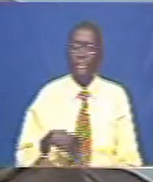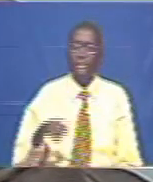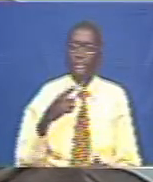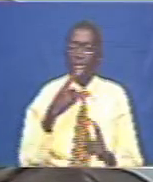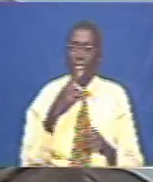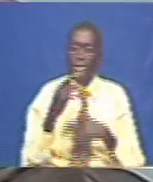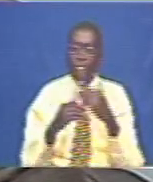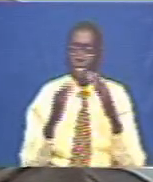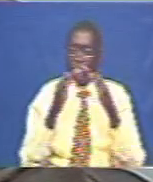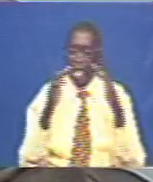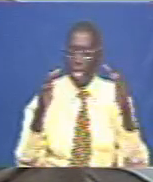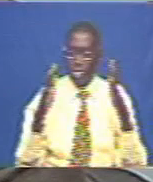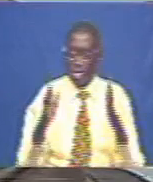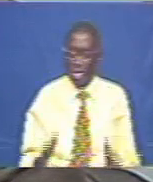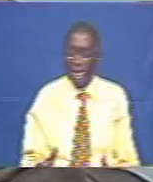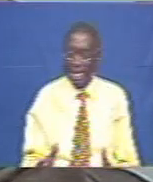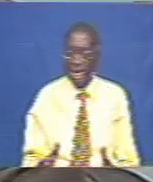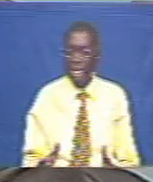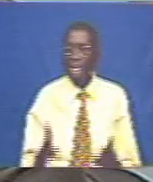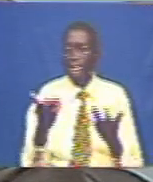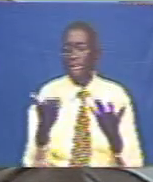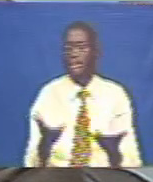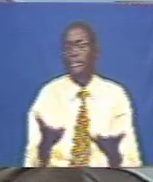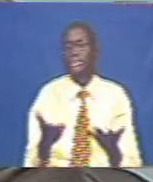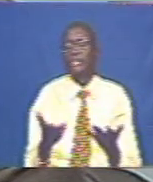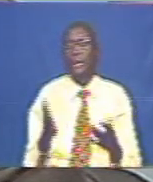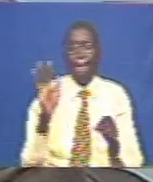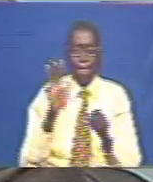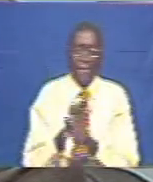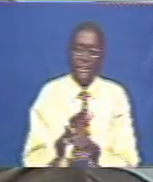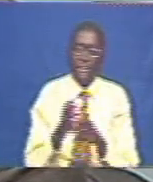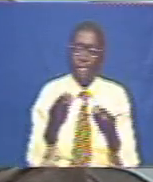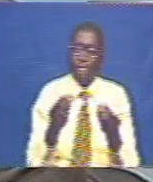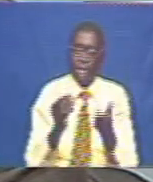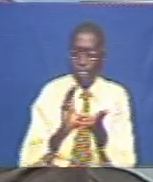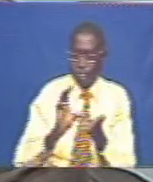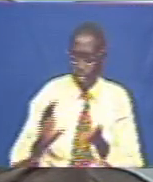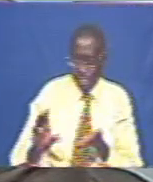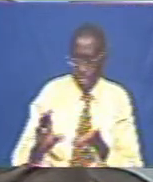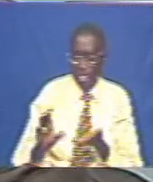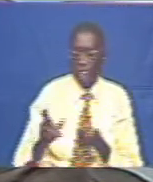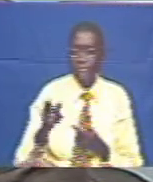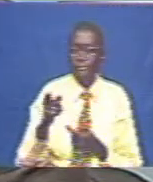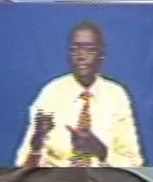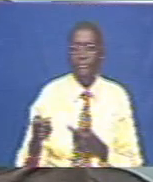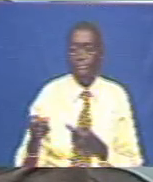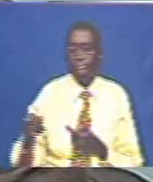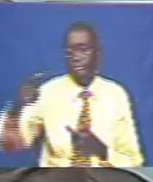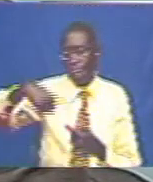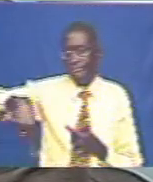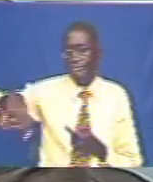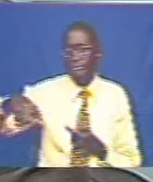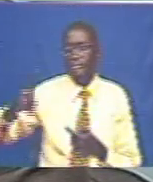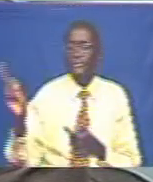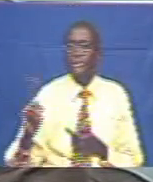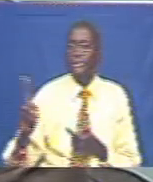about housing. And the housing, that is where we are spending a lot of money. And you know, within the surroundings of Nairobi, all